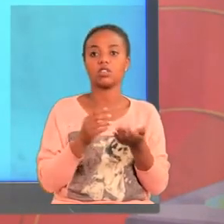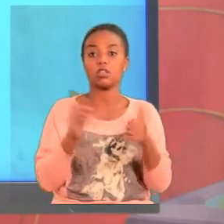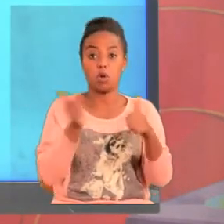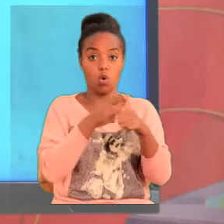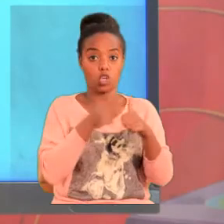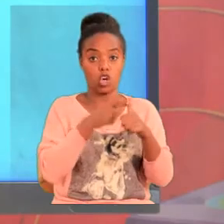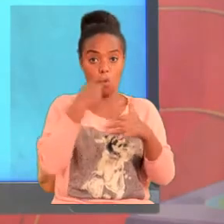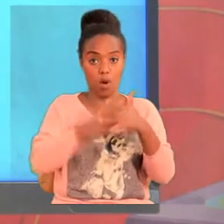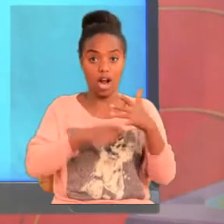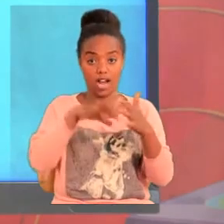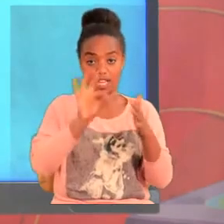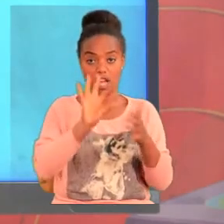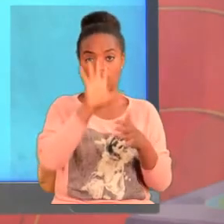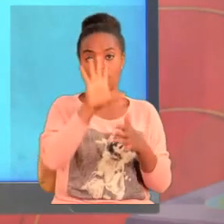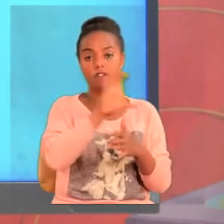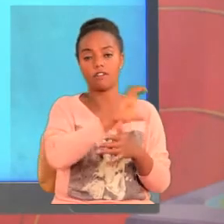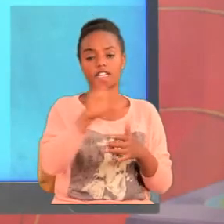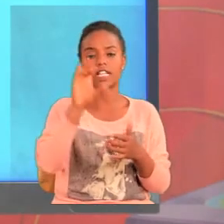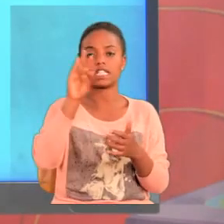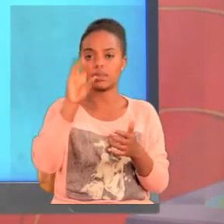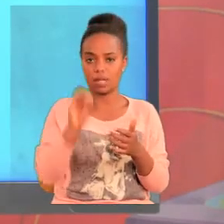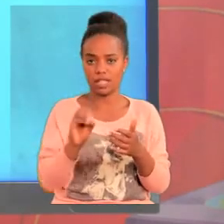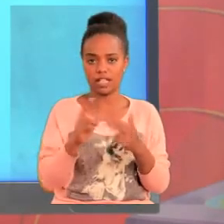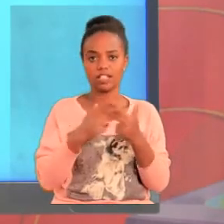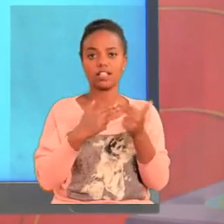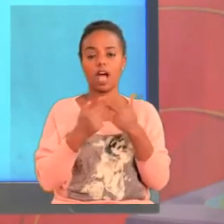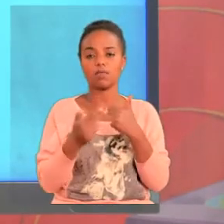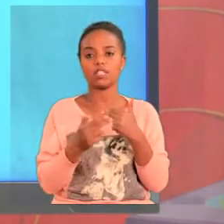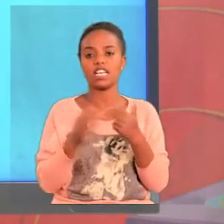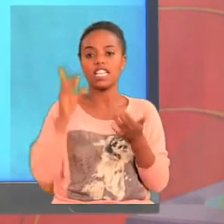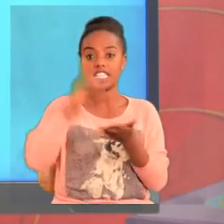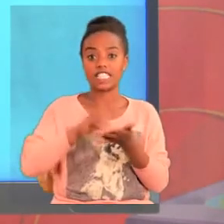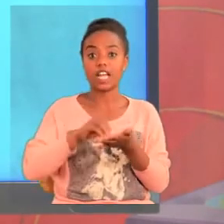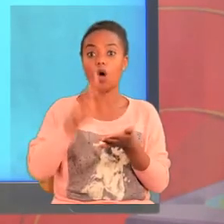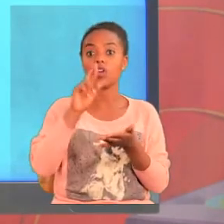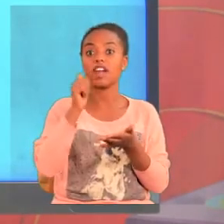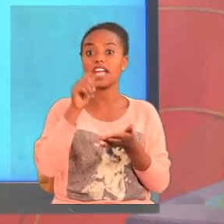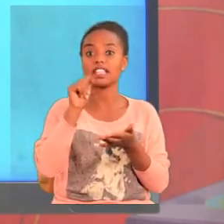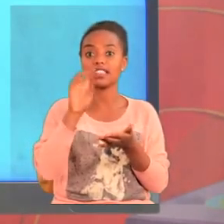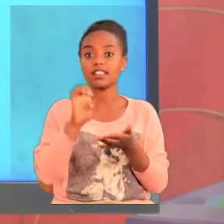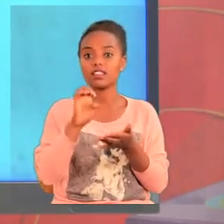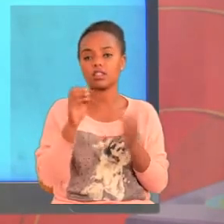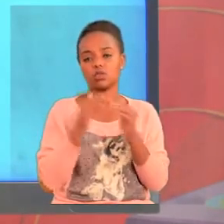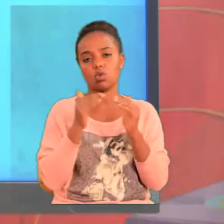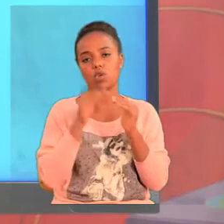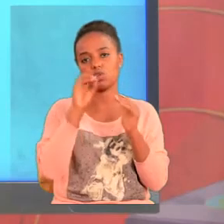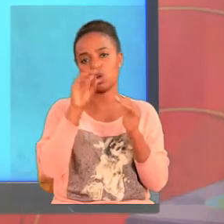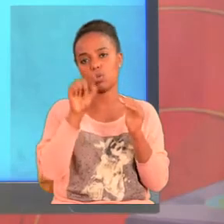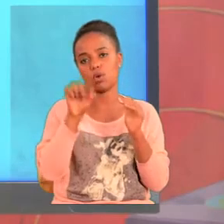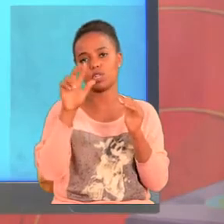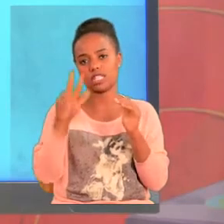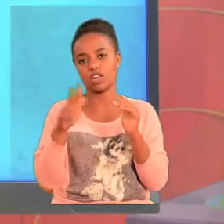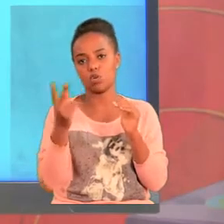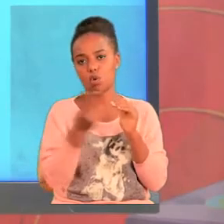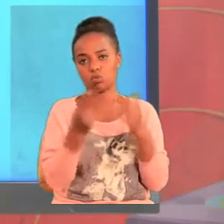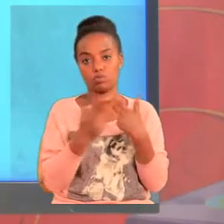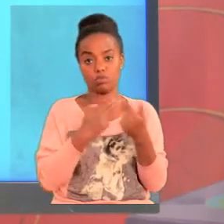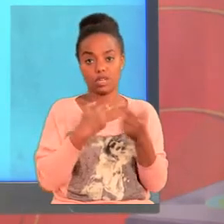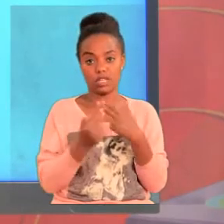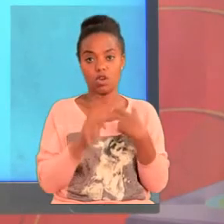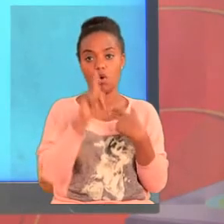found the original price to be 570 times the discount rate is 0.3. When you multiply these two, you